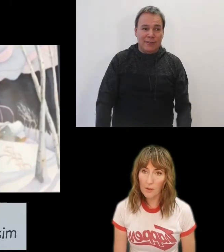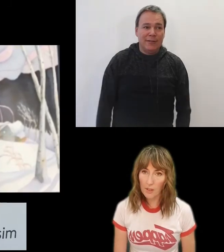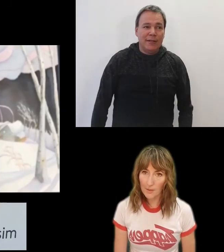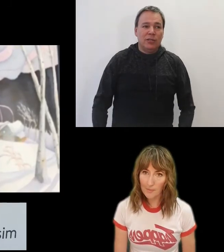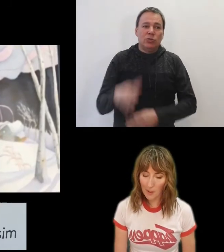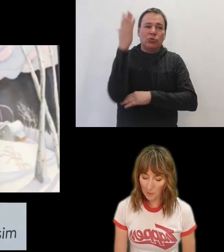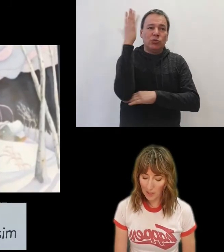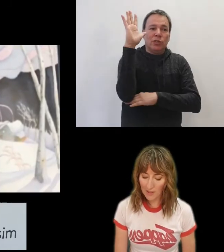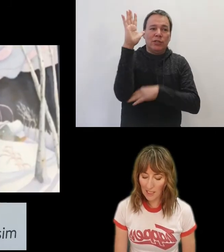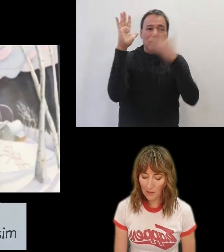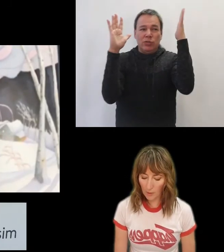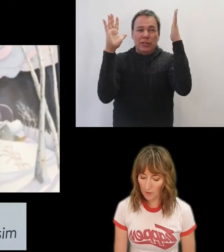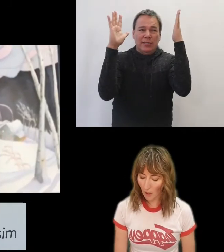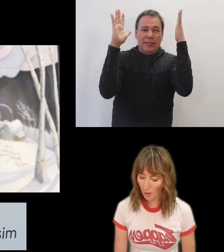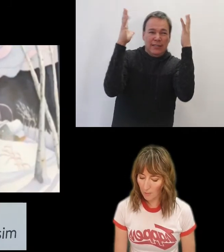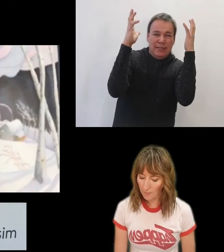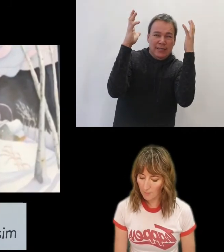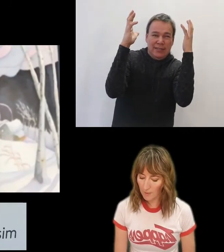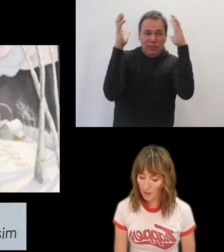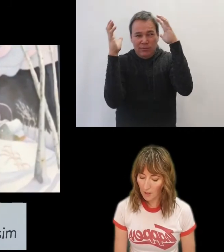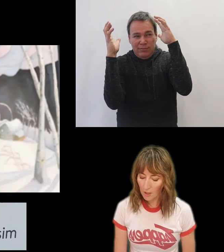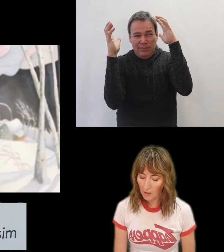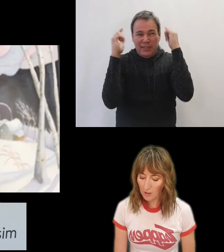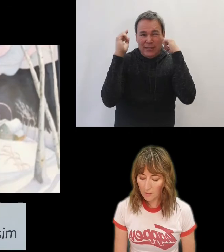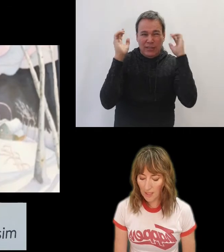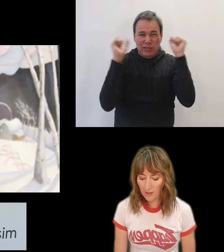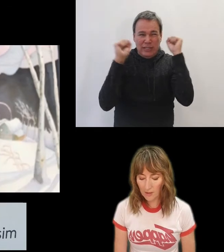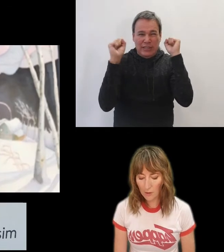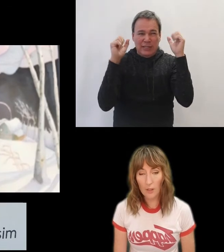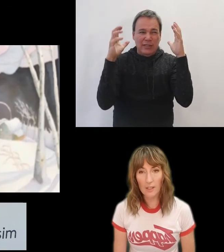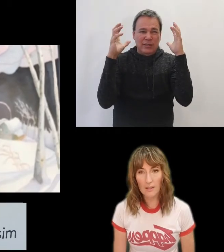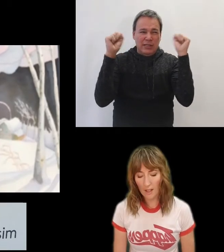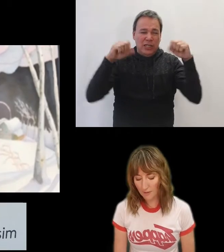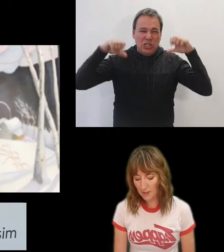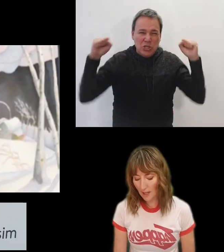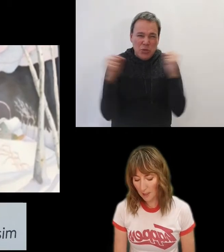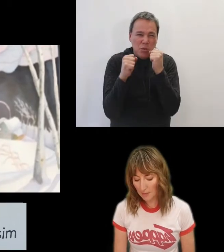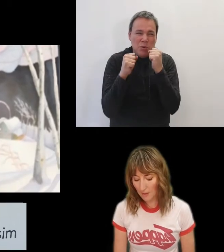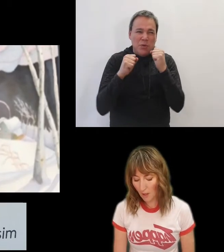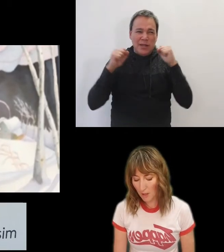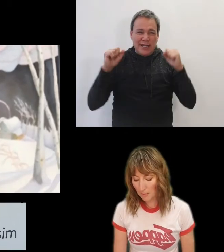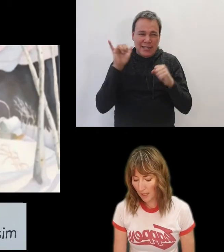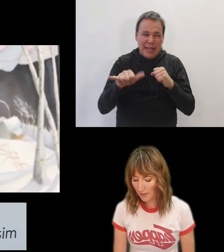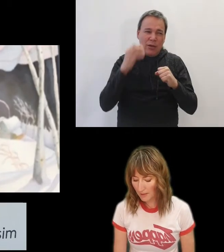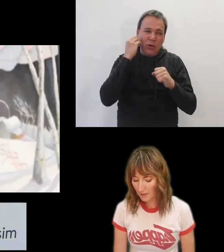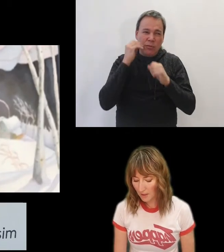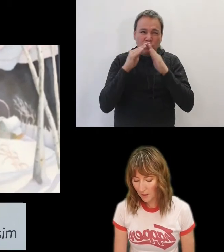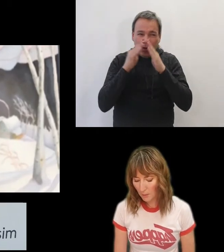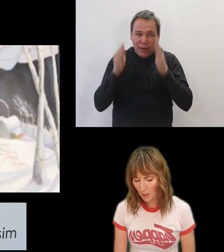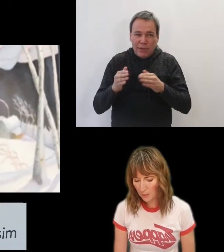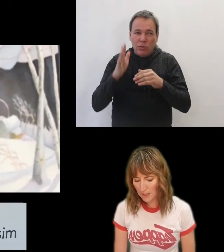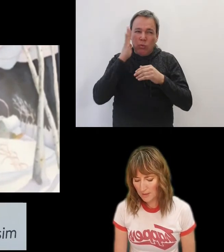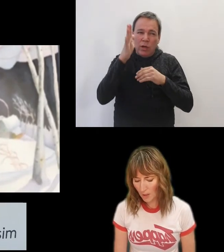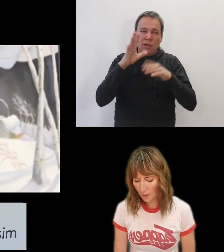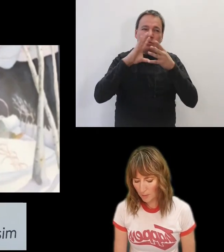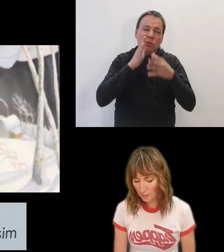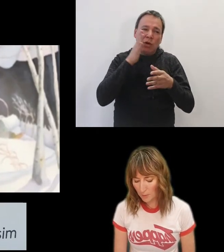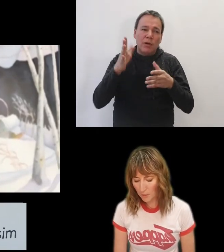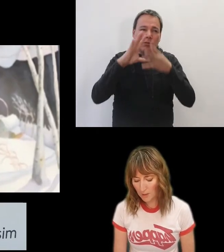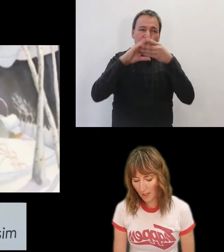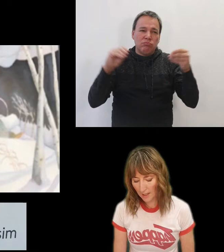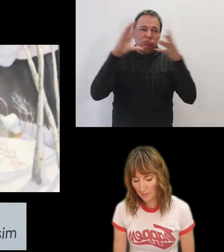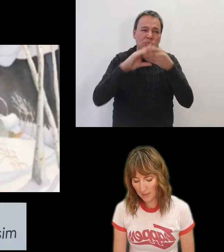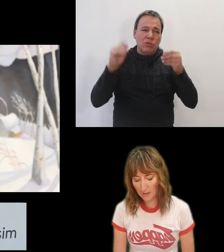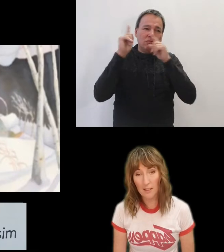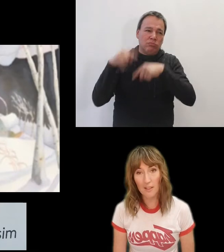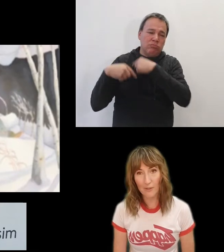with cold, we stay close to home. Kukum tells us stories of times long past while we sew